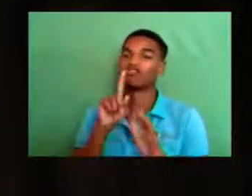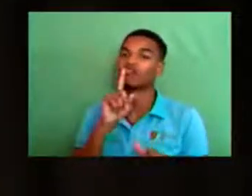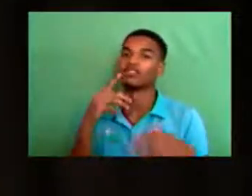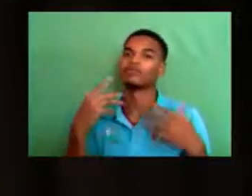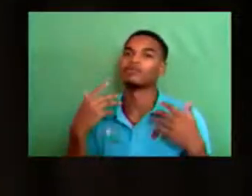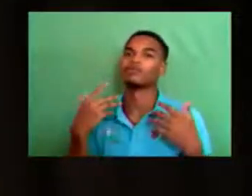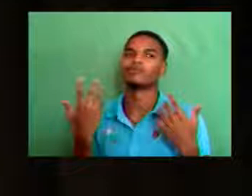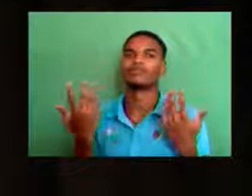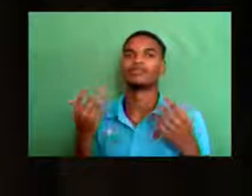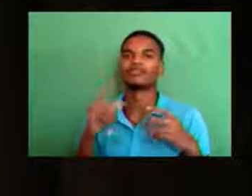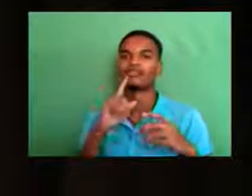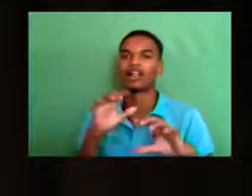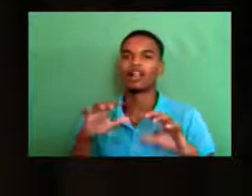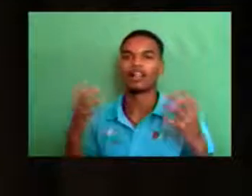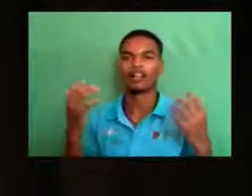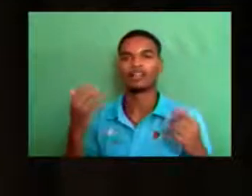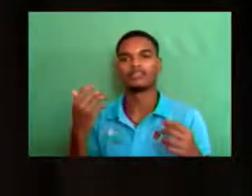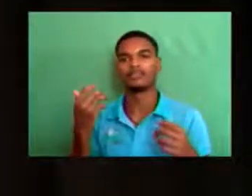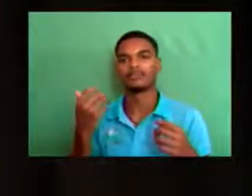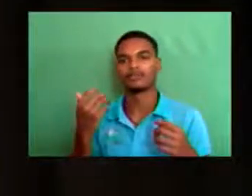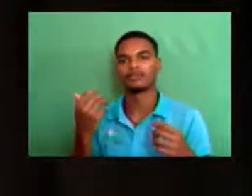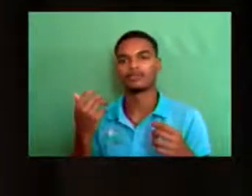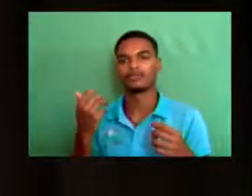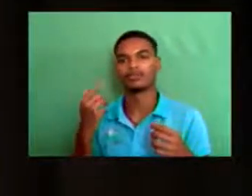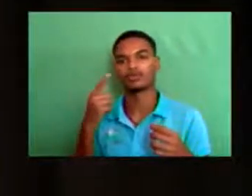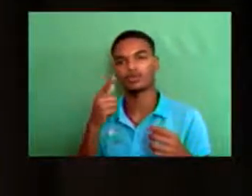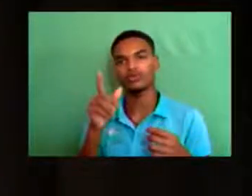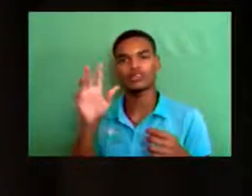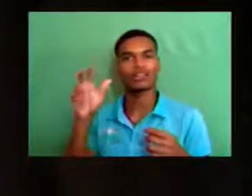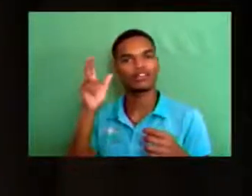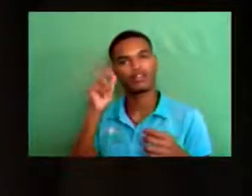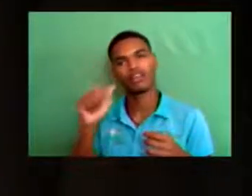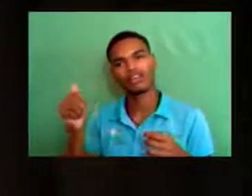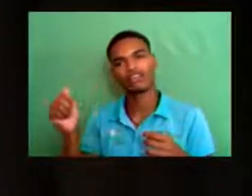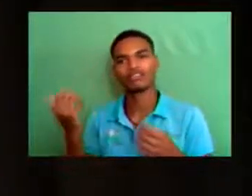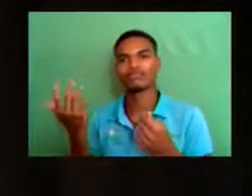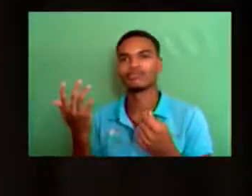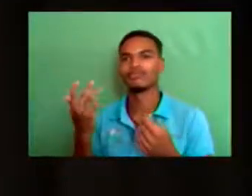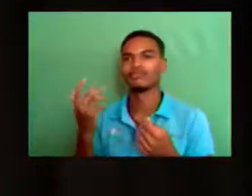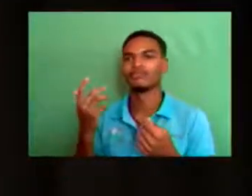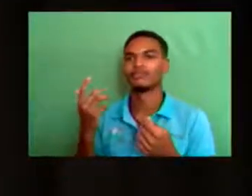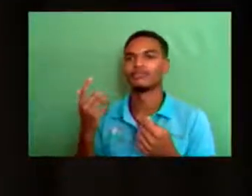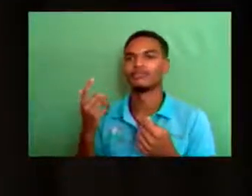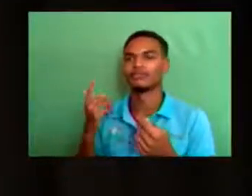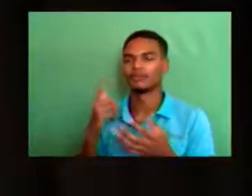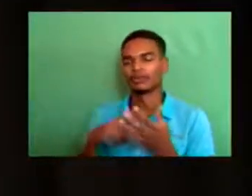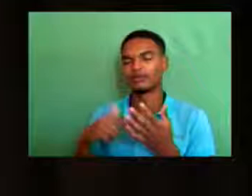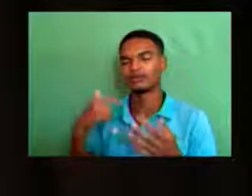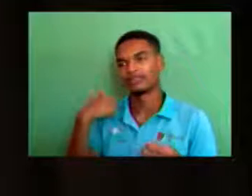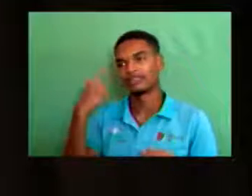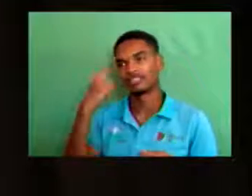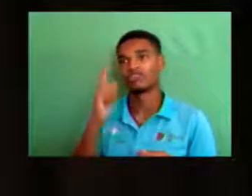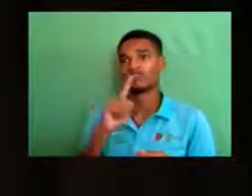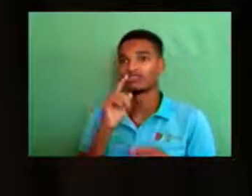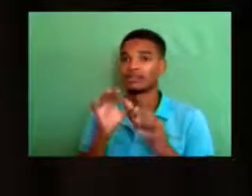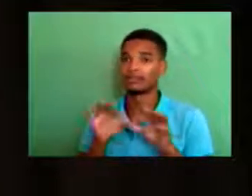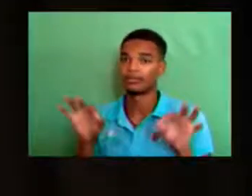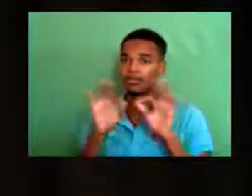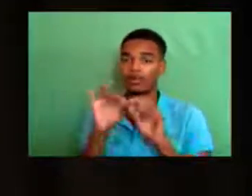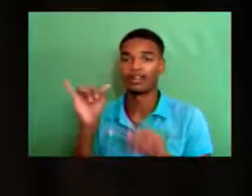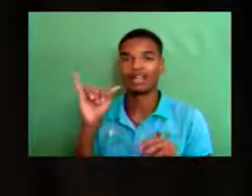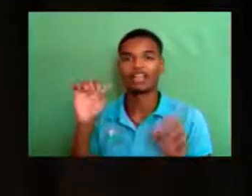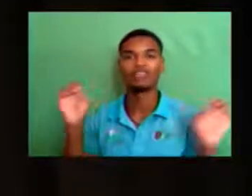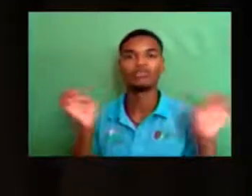on the front and center. You'll hear some other things that I consider to be also important, like the emergency